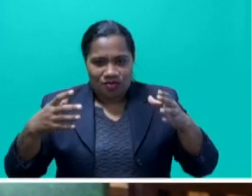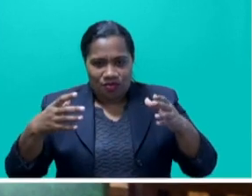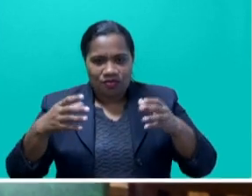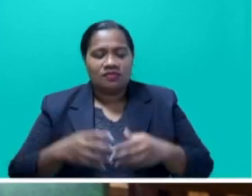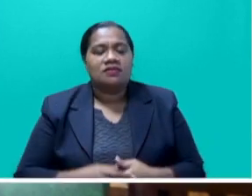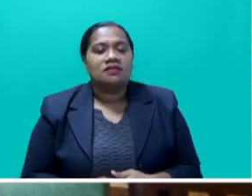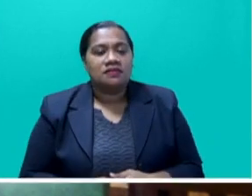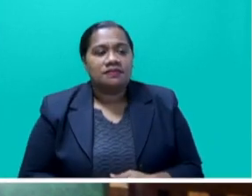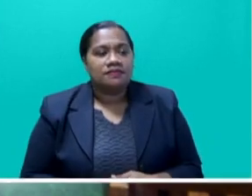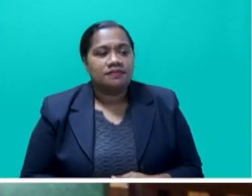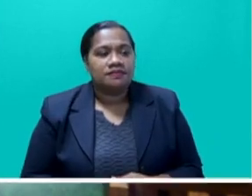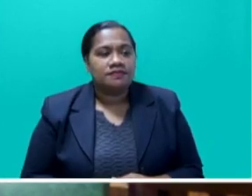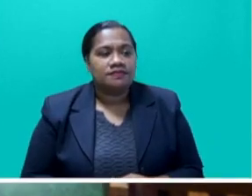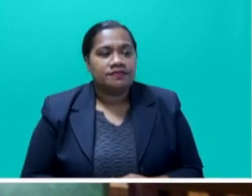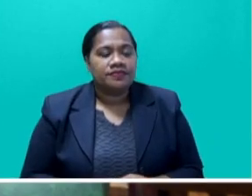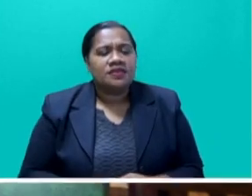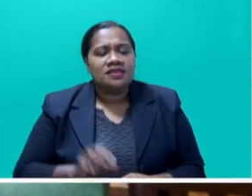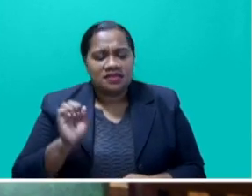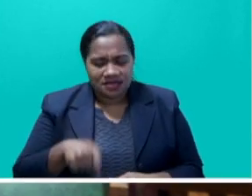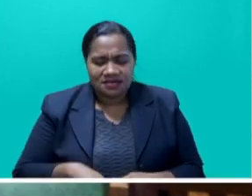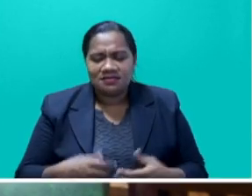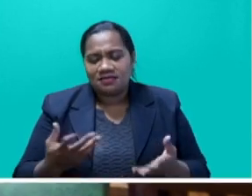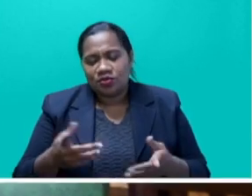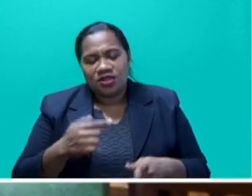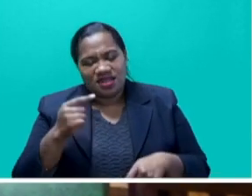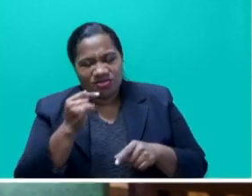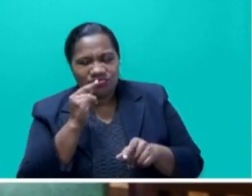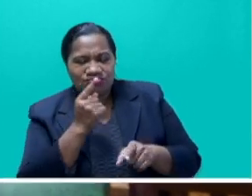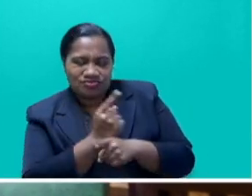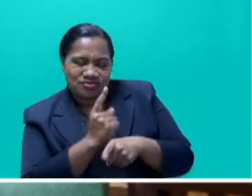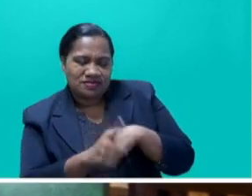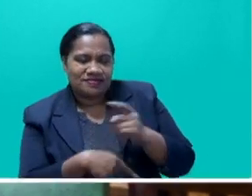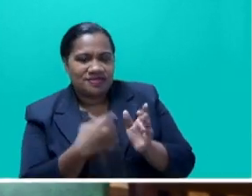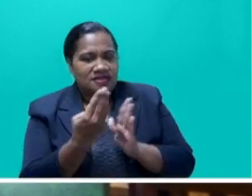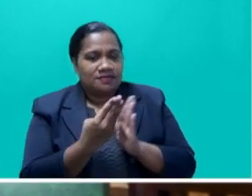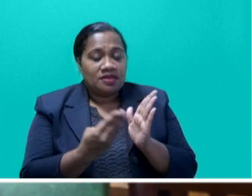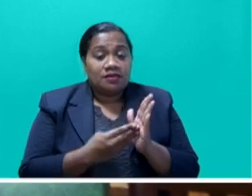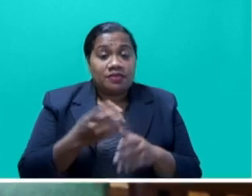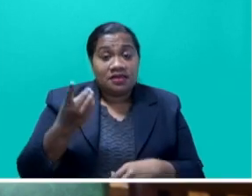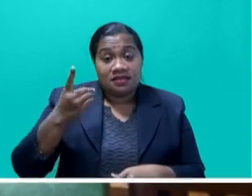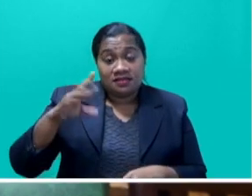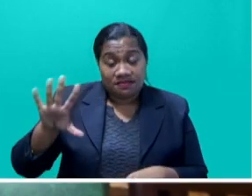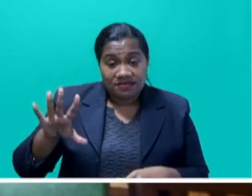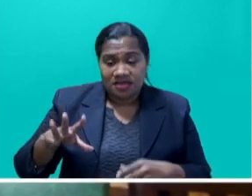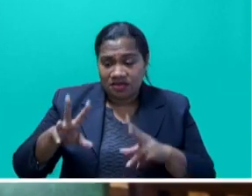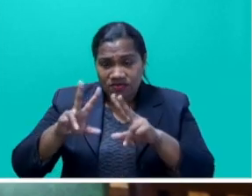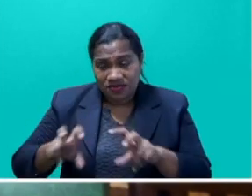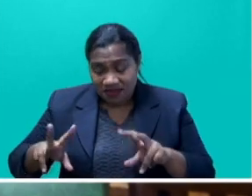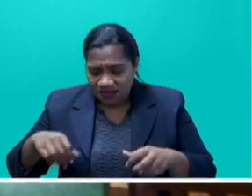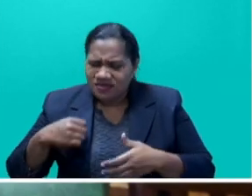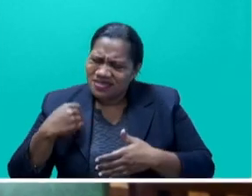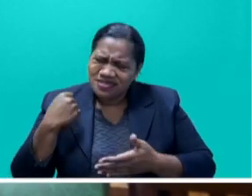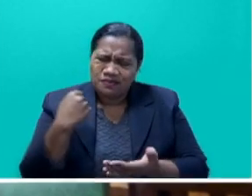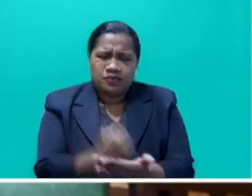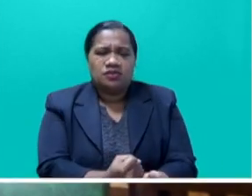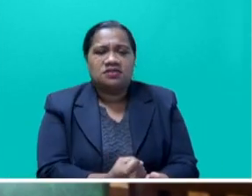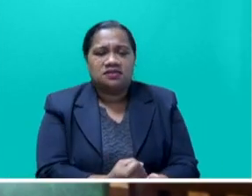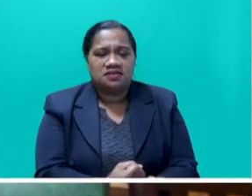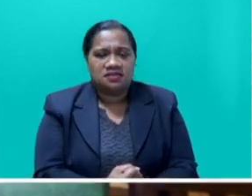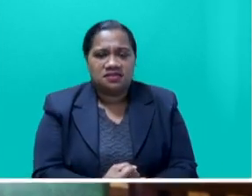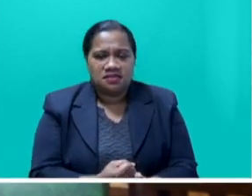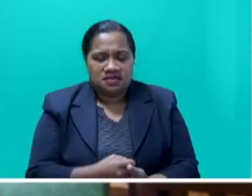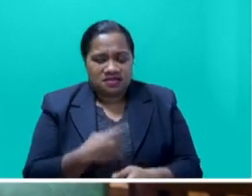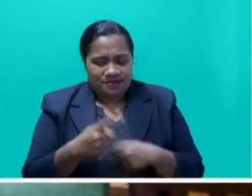naysayers opposing and criticizing the budget, independent commentaries and research have supported and validated this